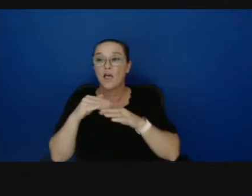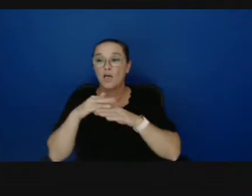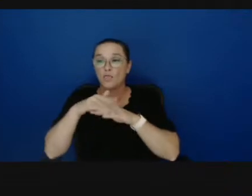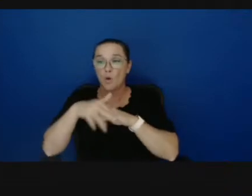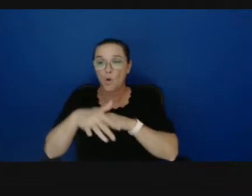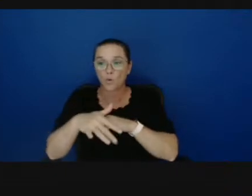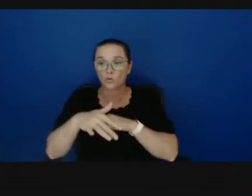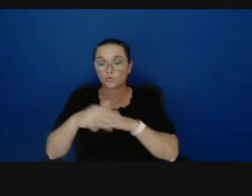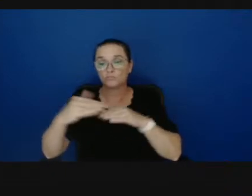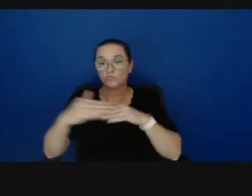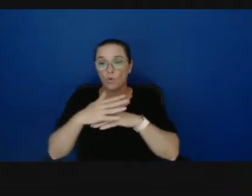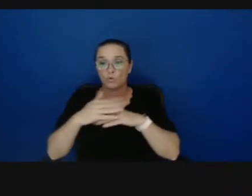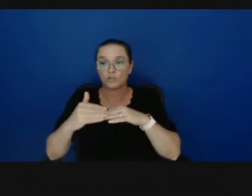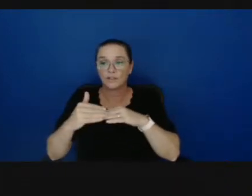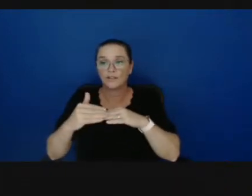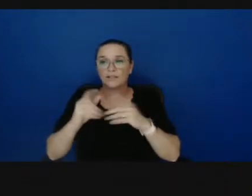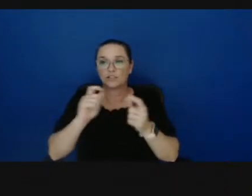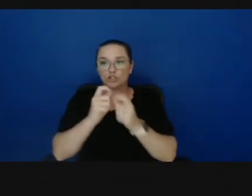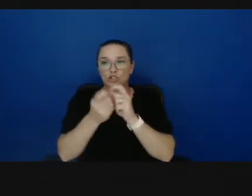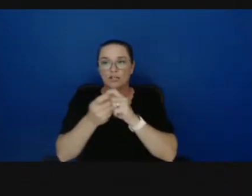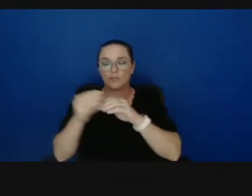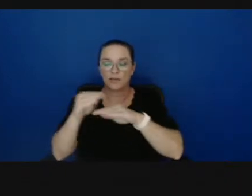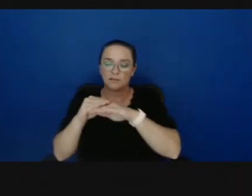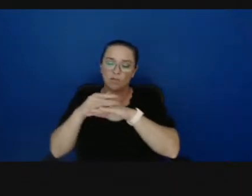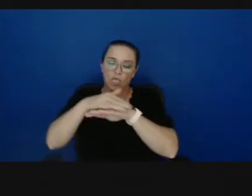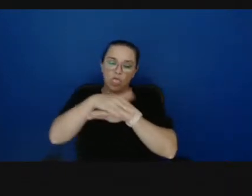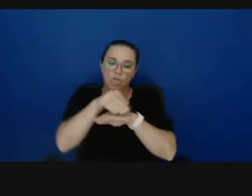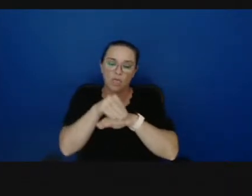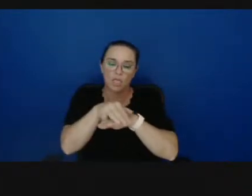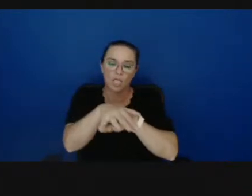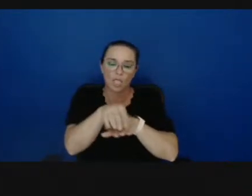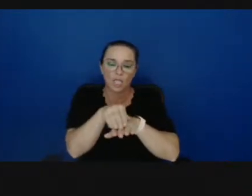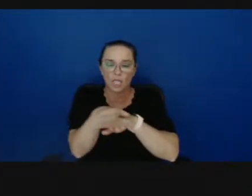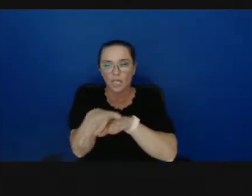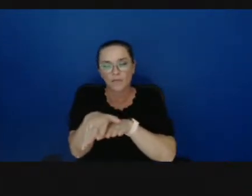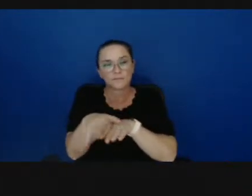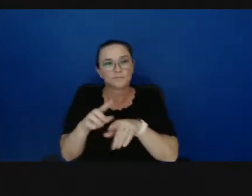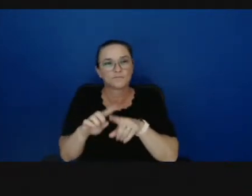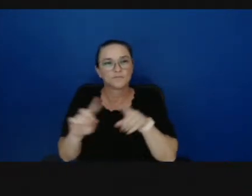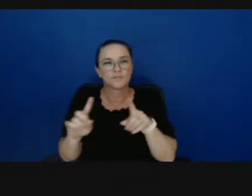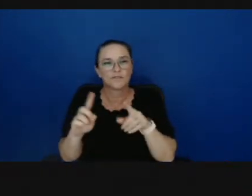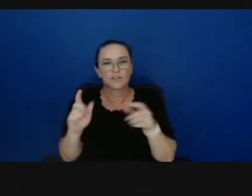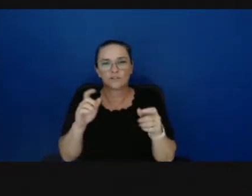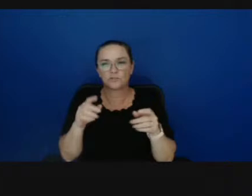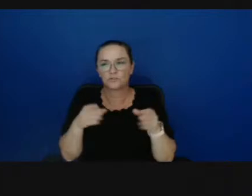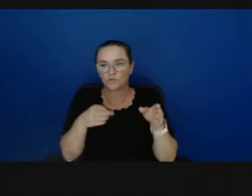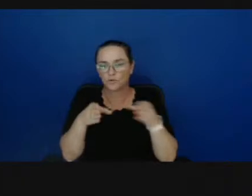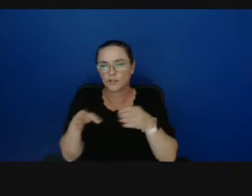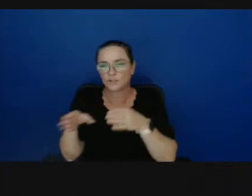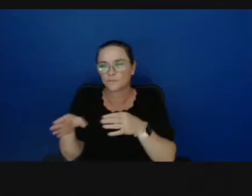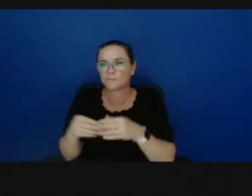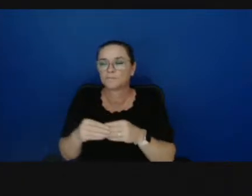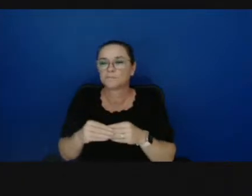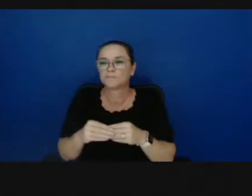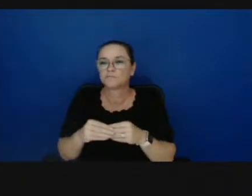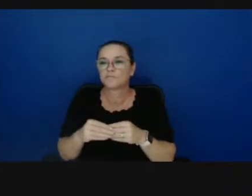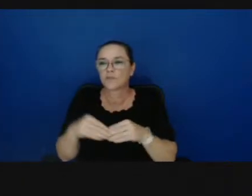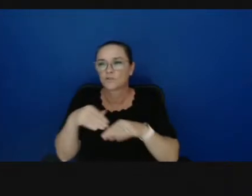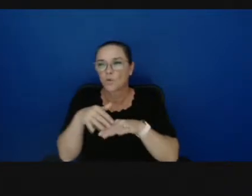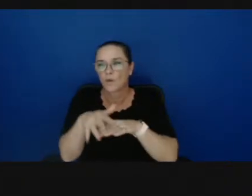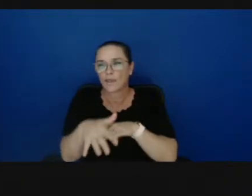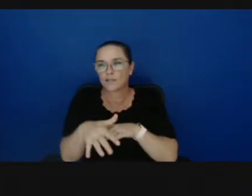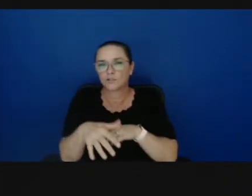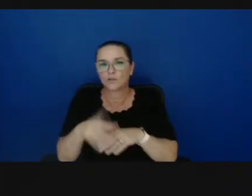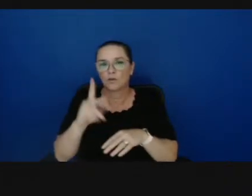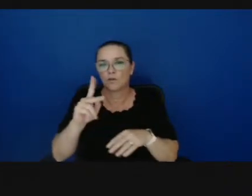lava flow that's now flowing on top of the lava delta, as well as the expansion of the flanks into the Kapoho